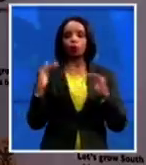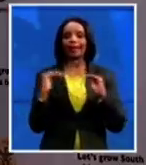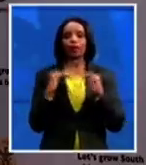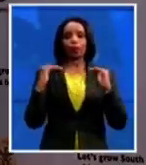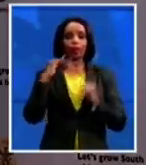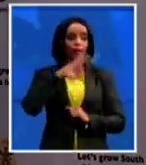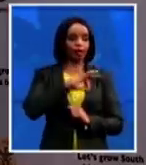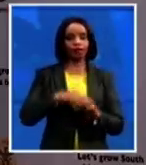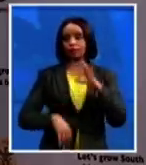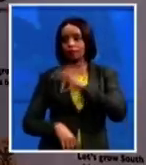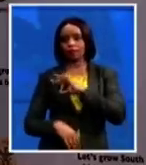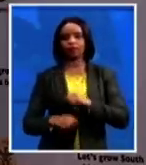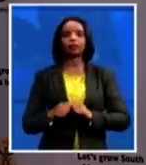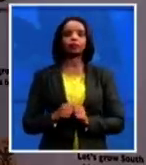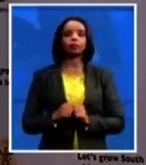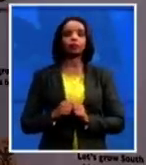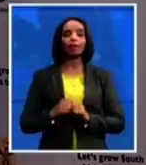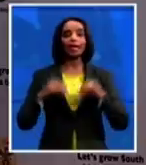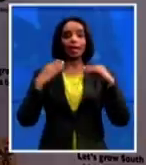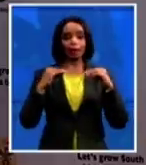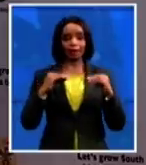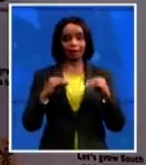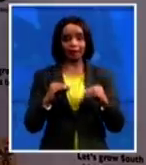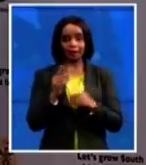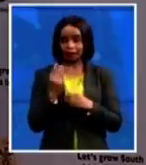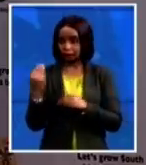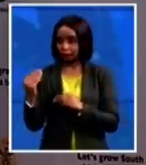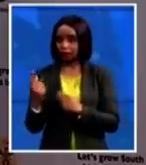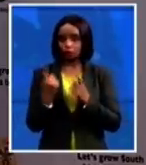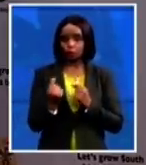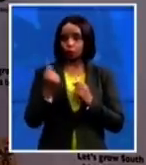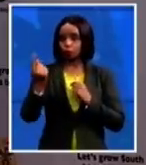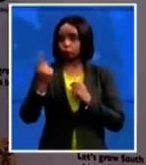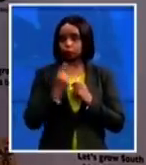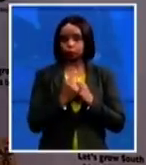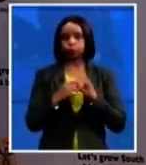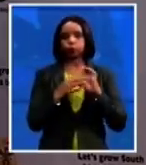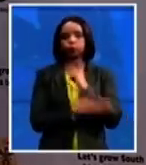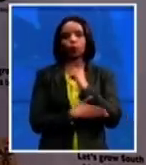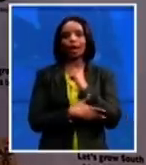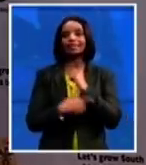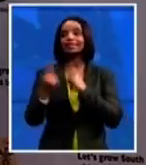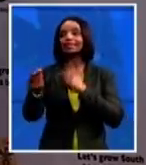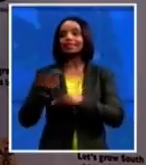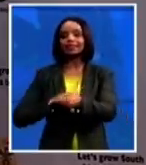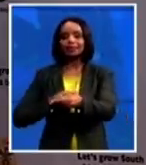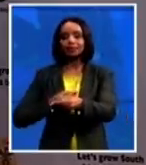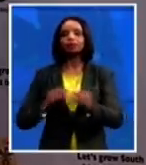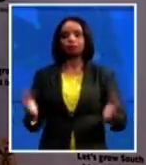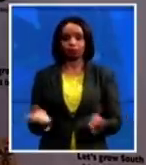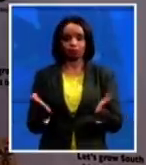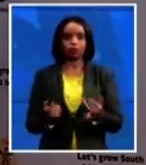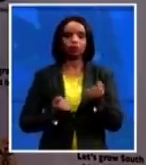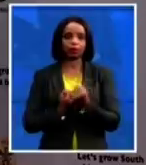conducting intra-Africa trade and investment. On the 16 days of activism, no violence against women and